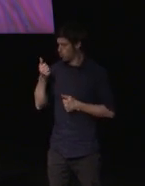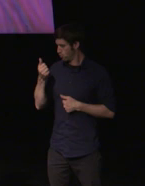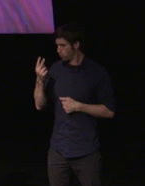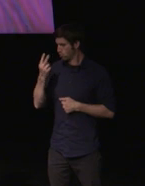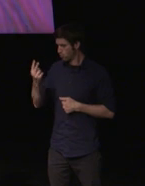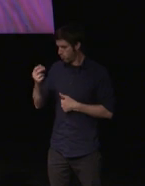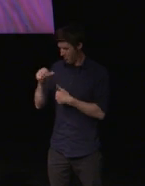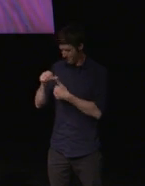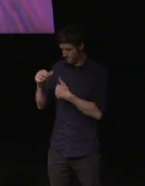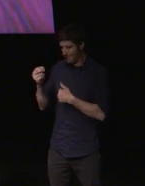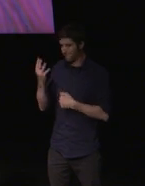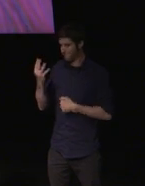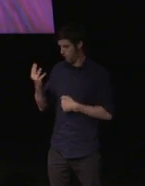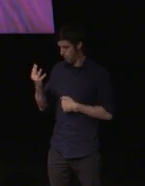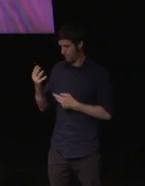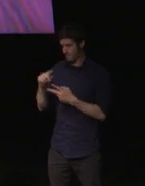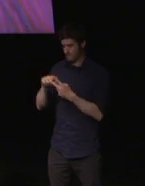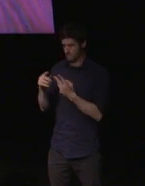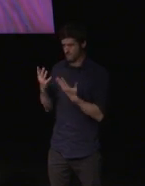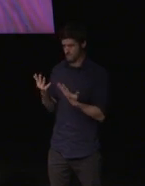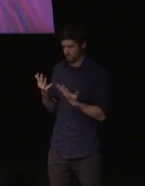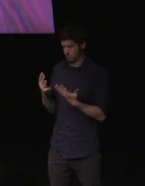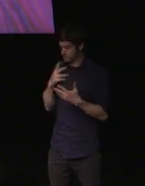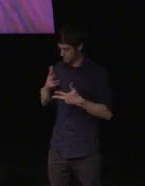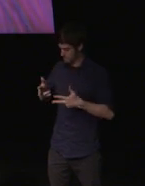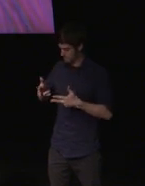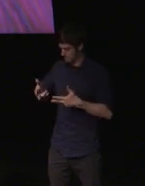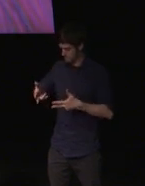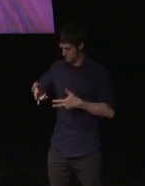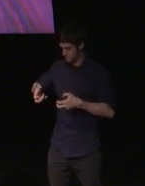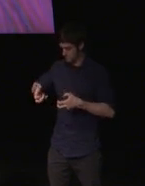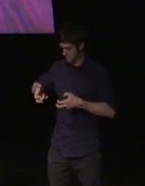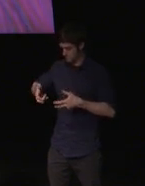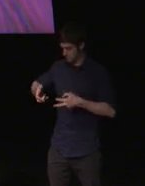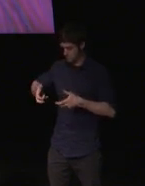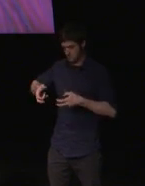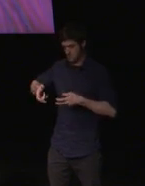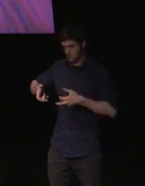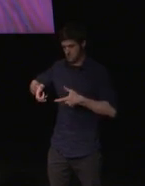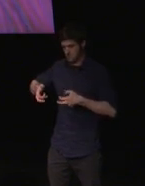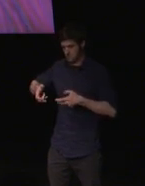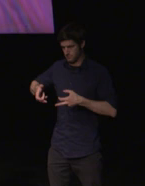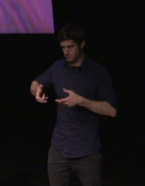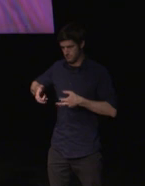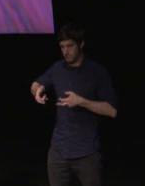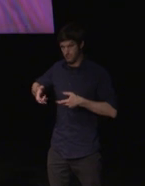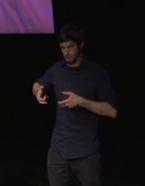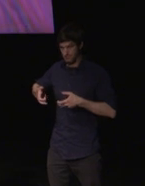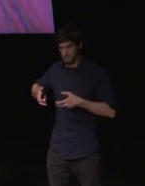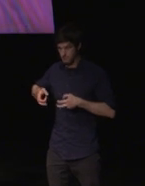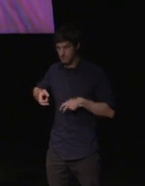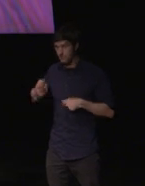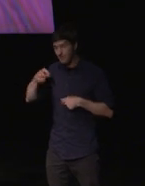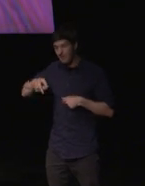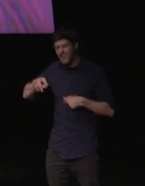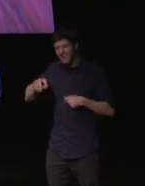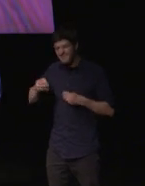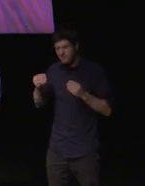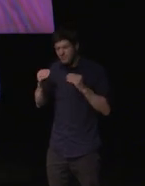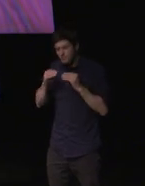right? That's really dense. That's denser than a keyboard. This device has been optimized over many